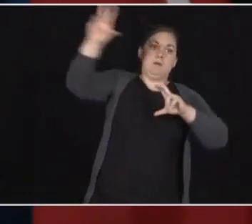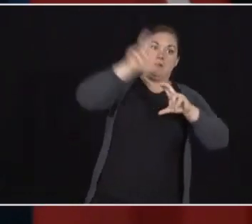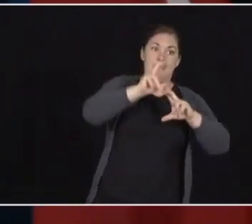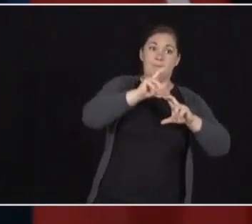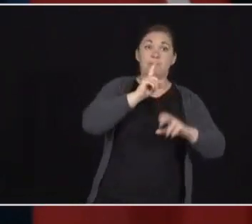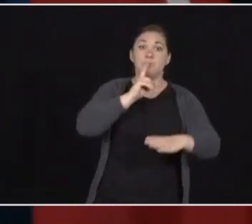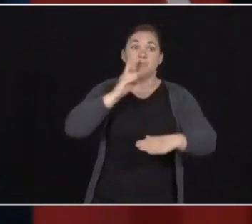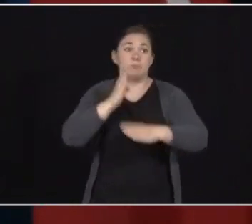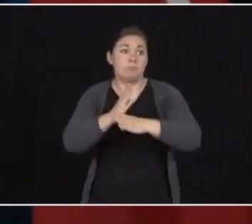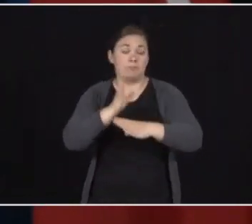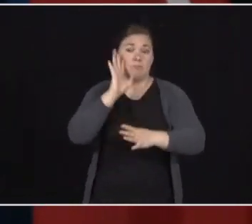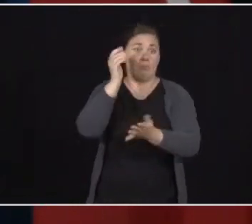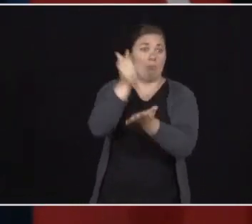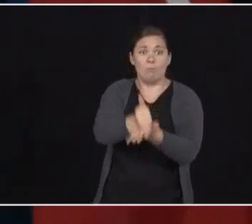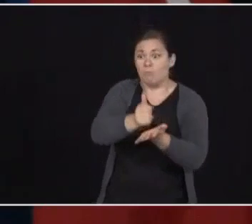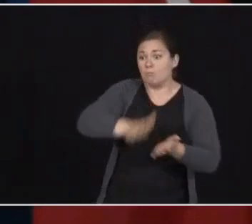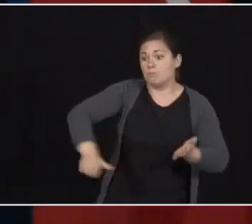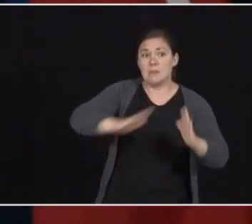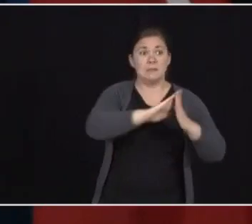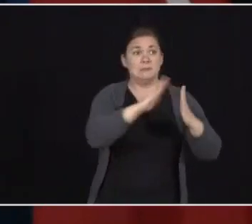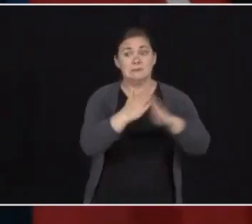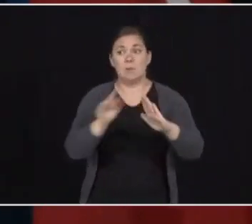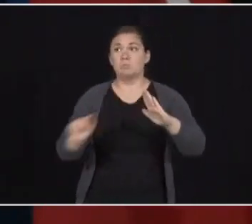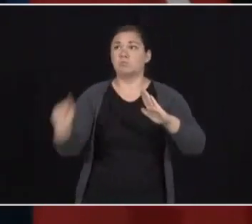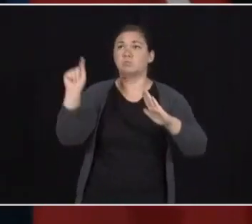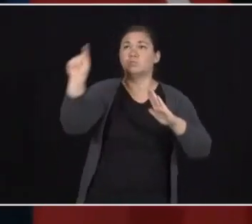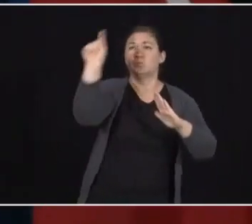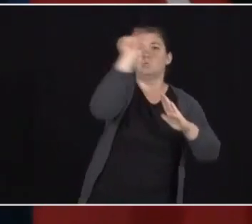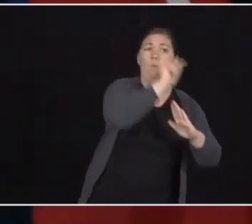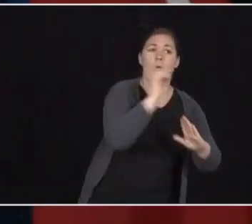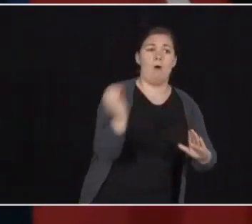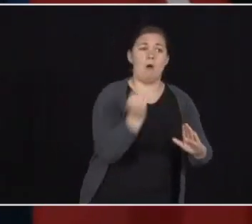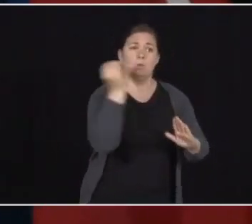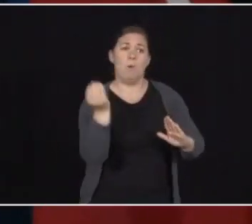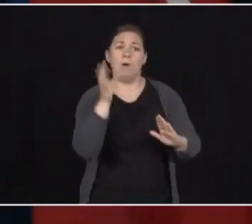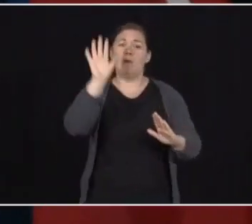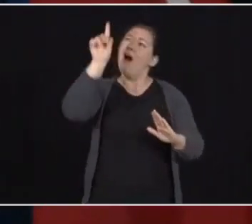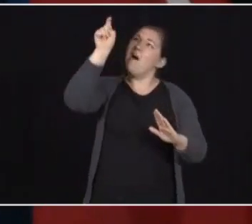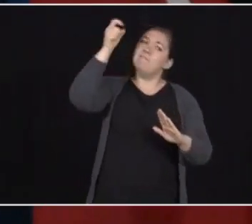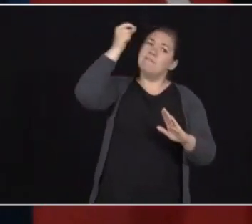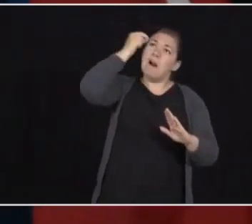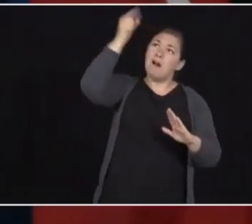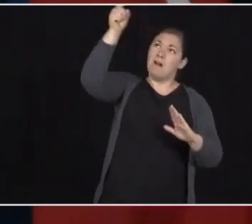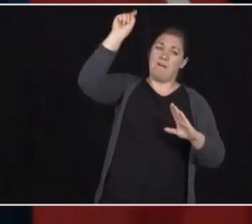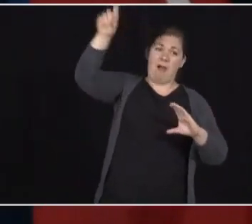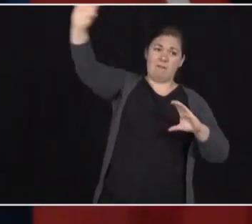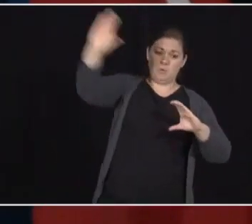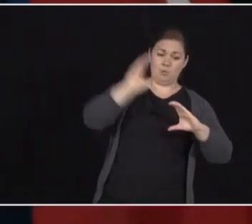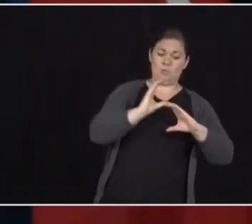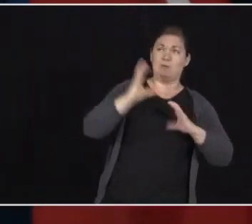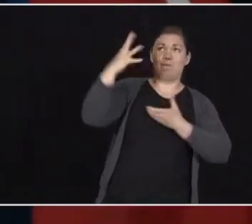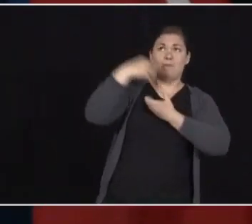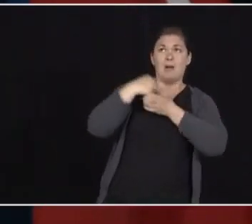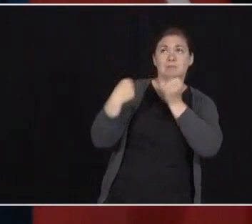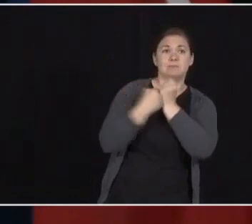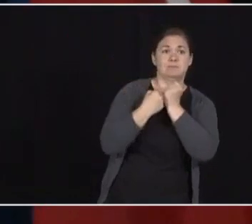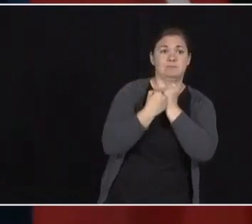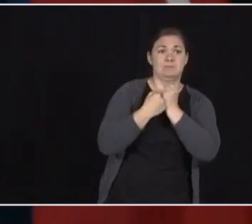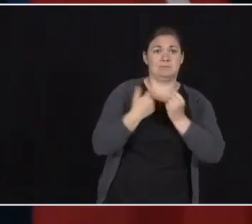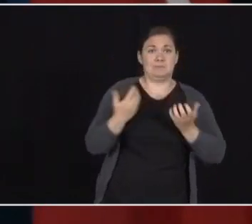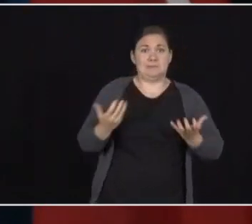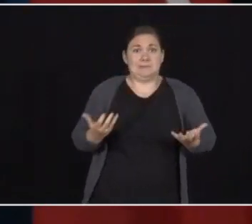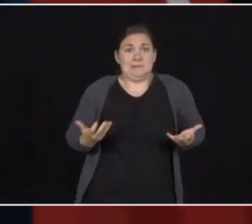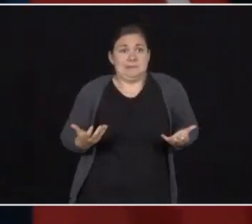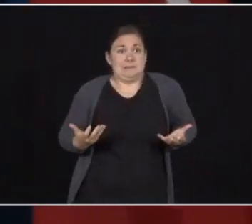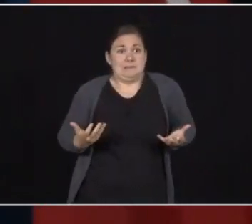these municipalities, and we will. But we need the federal government to be involved. There's a lot of things. I could